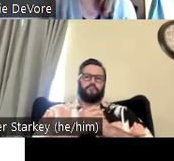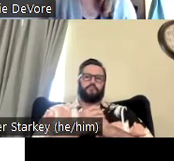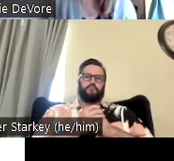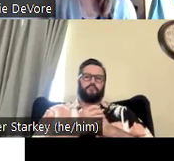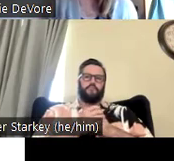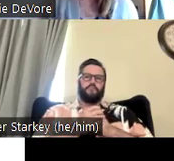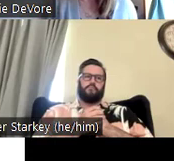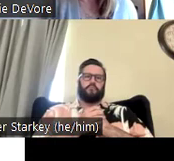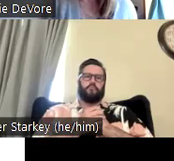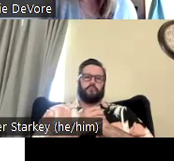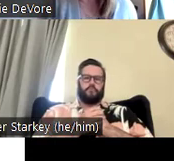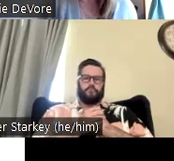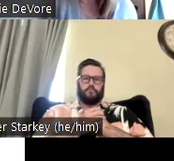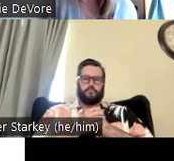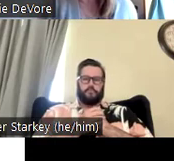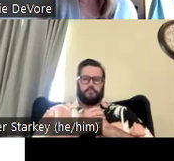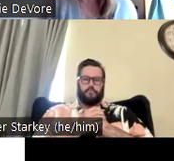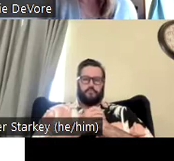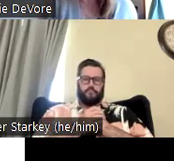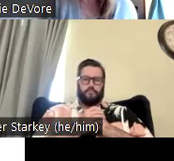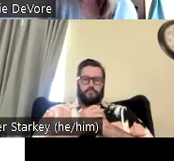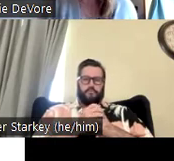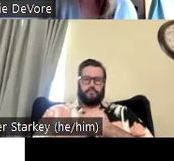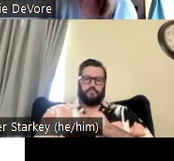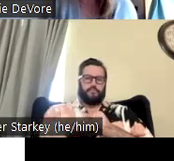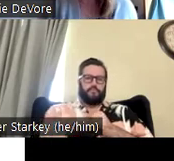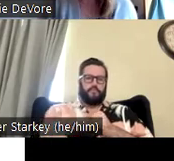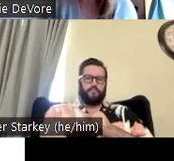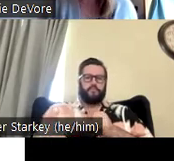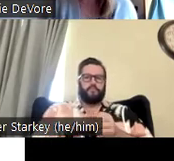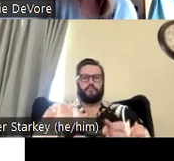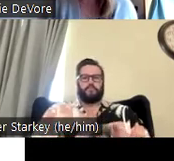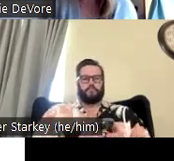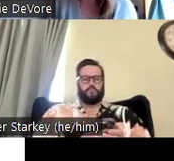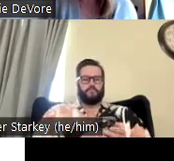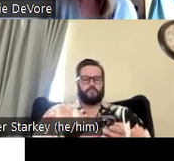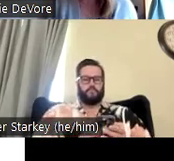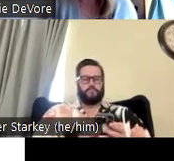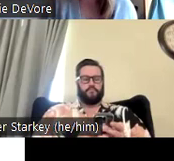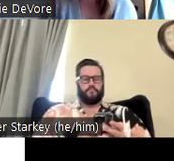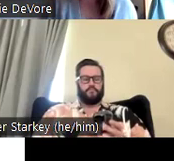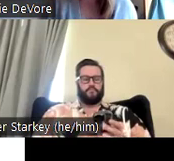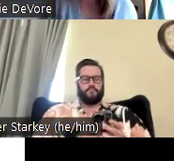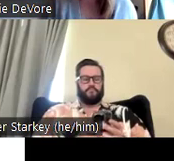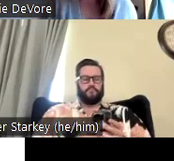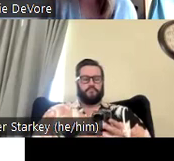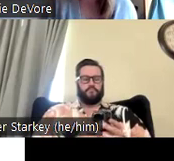that happens around official meetings. So those are probably pretty clearly on the